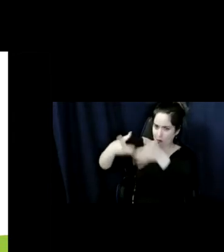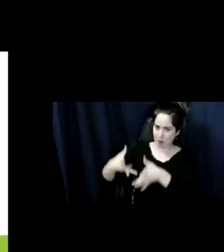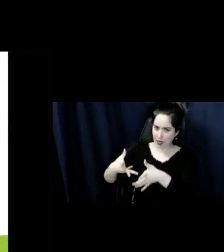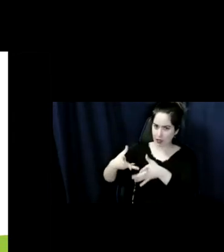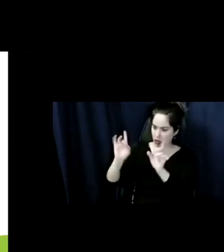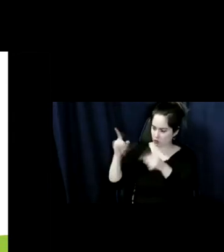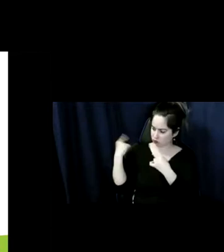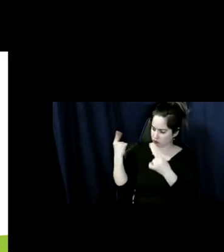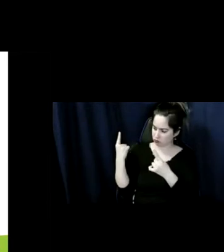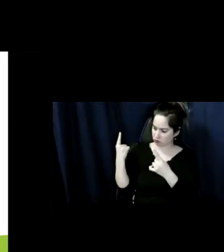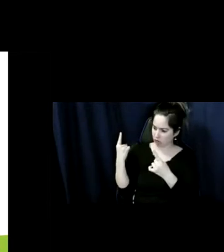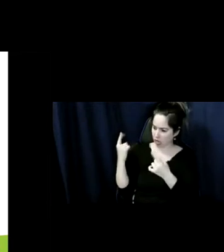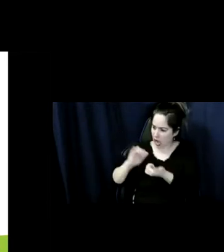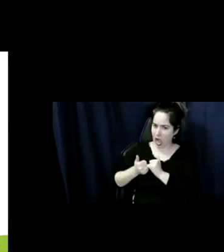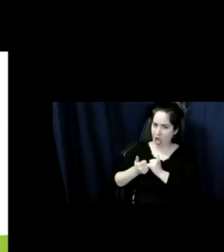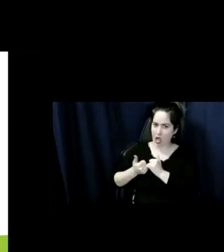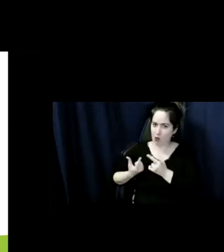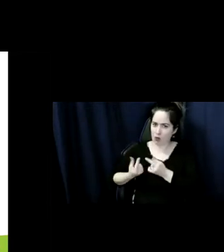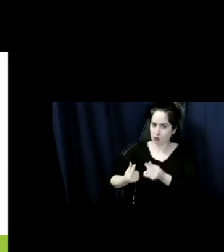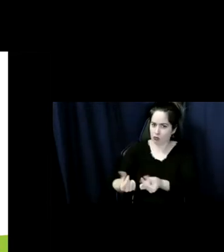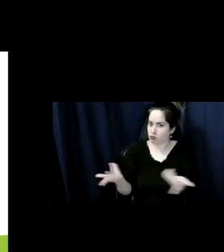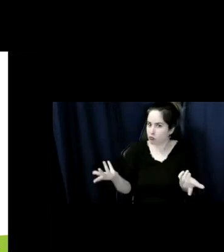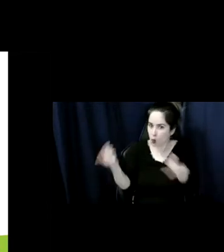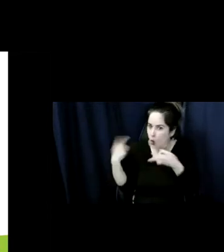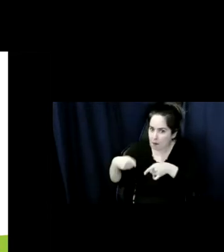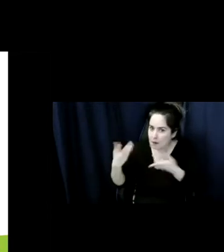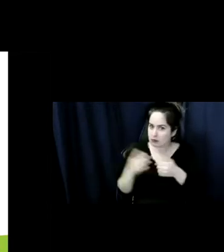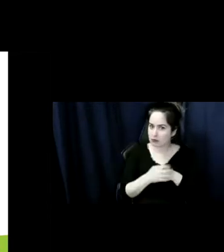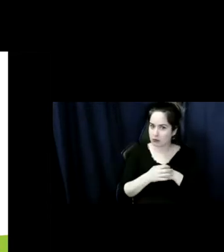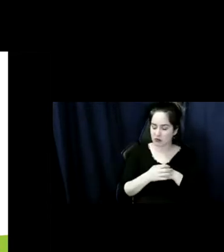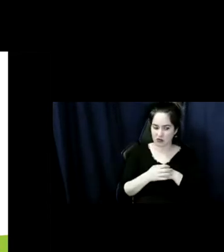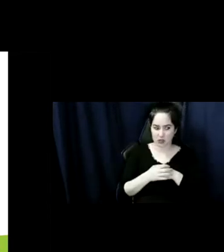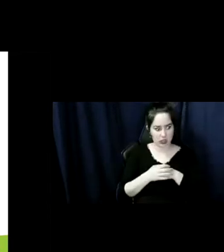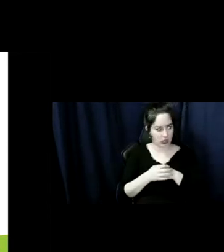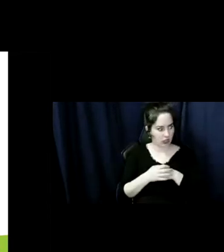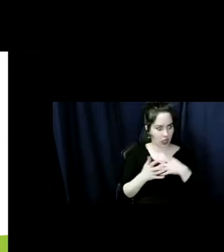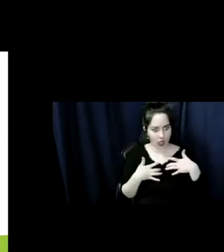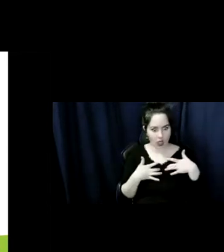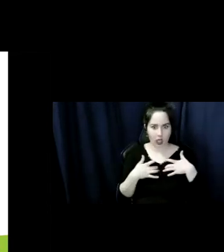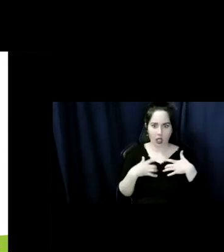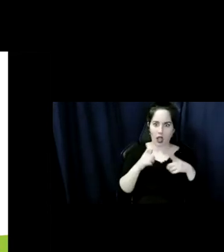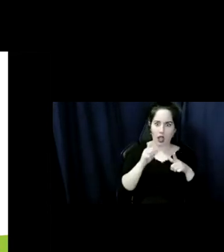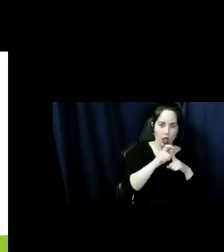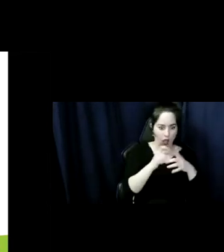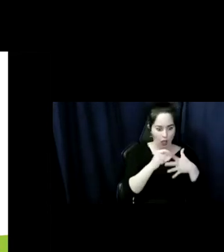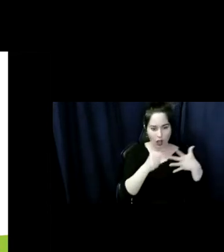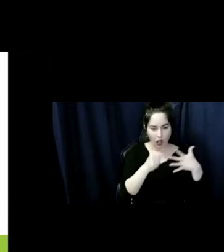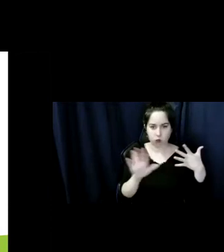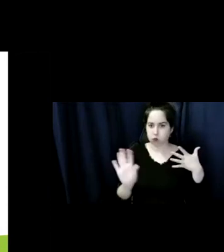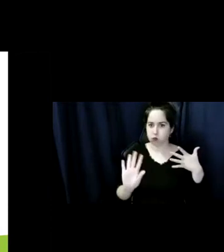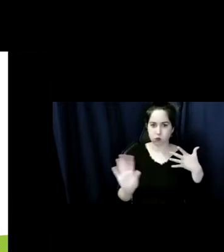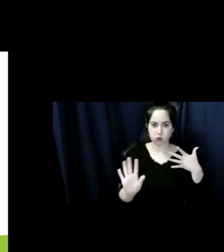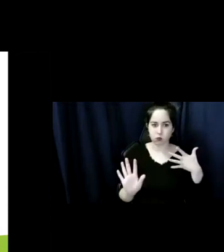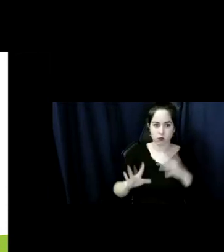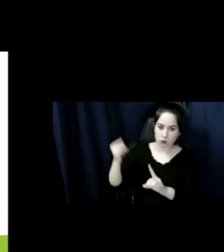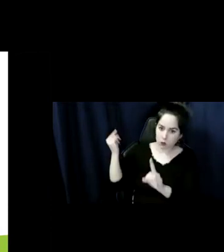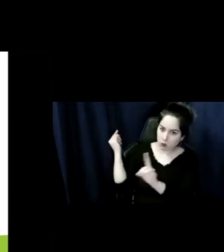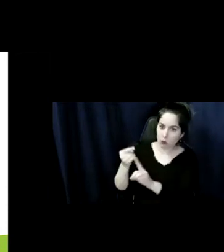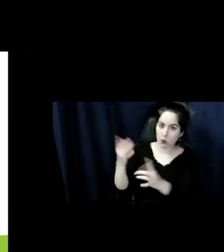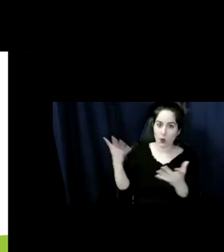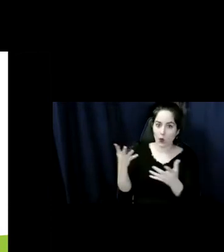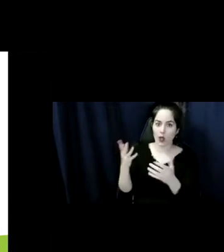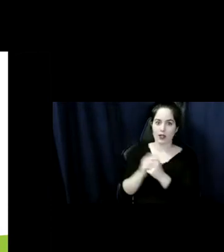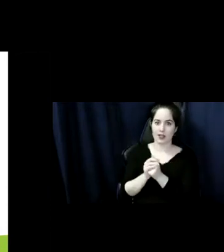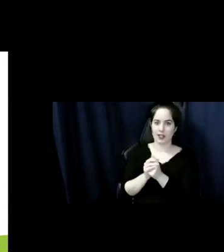So don't worry too much about them, like just tell us how it went. We really want to know. We love reading final reports. It's